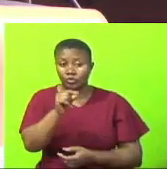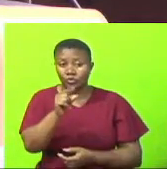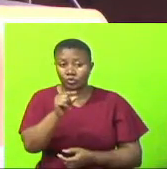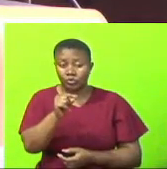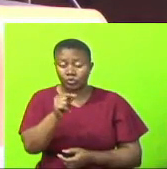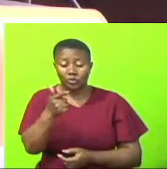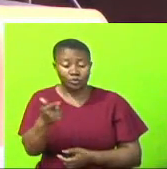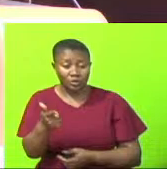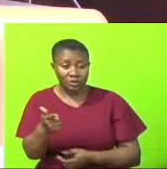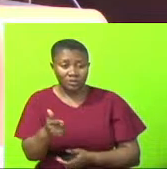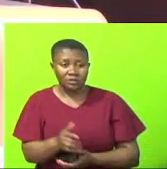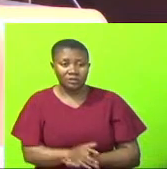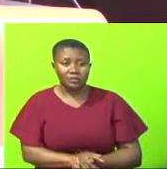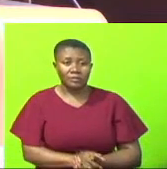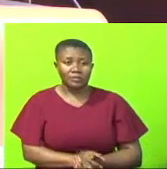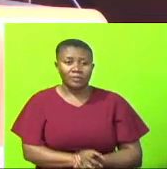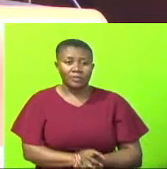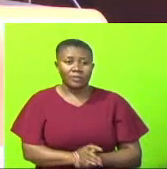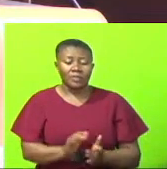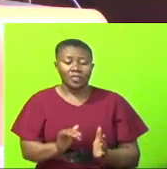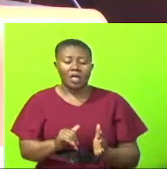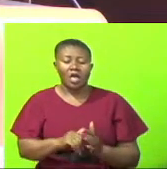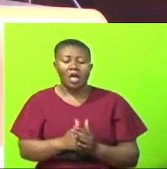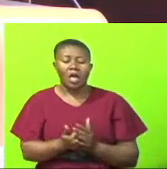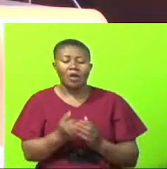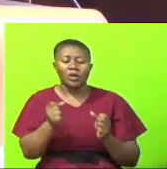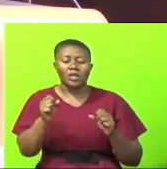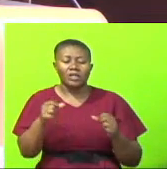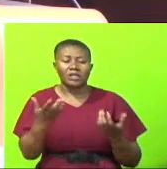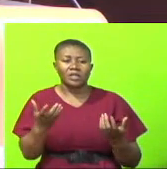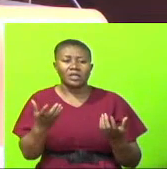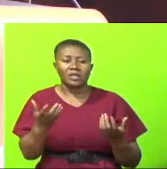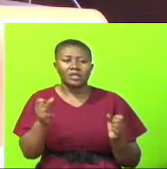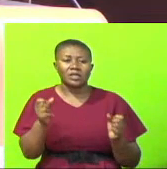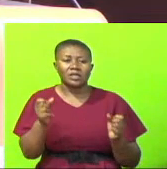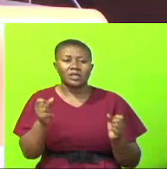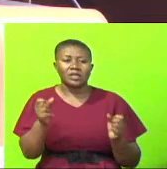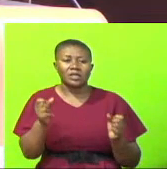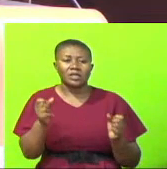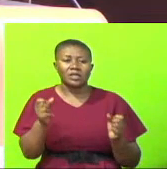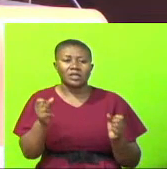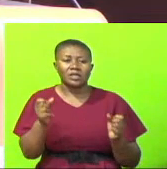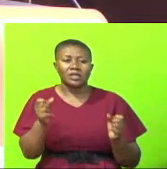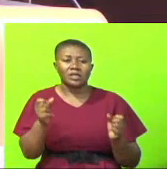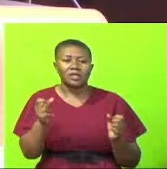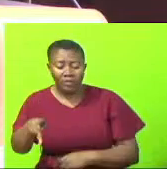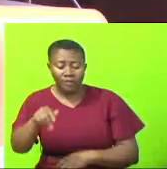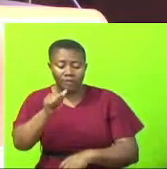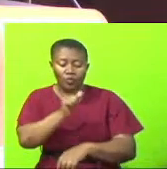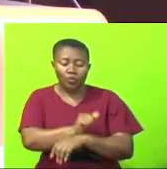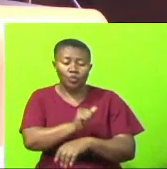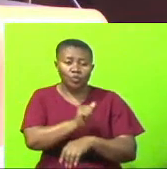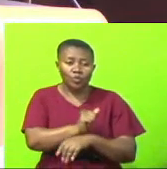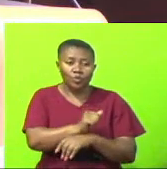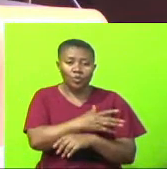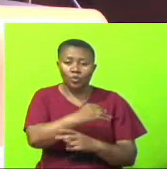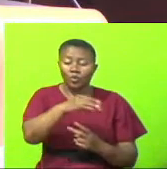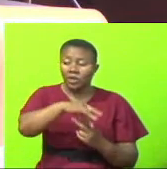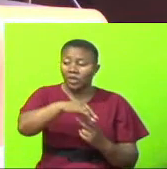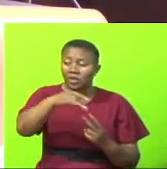2021, how does an MP operate both as an elected independent